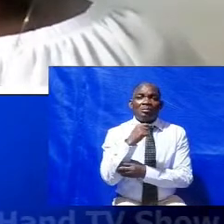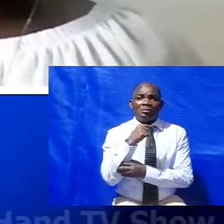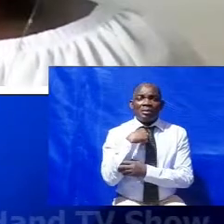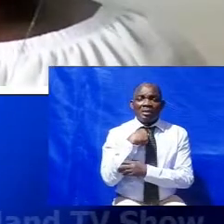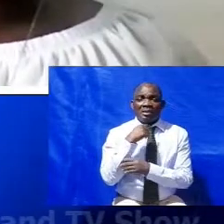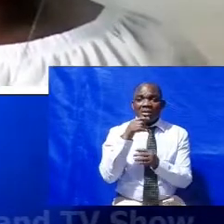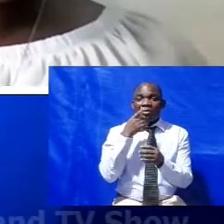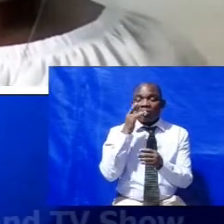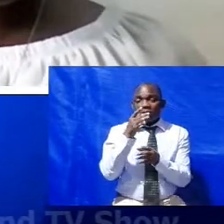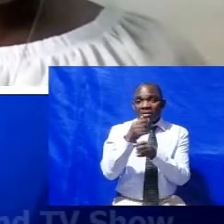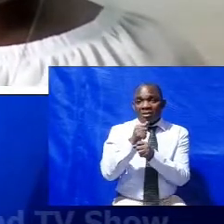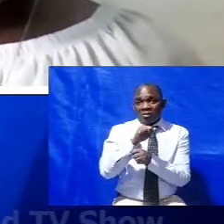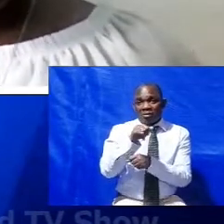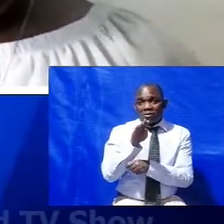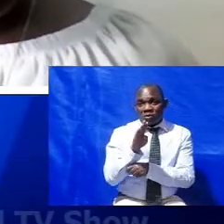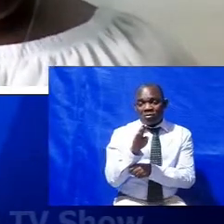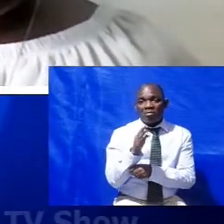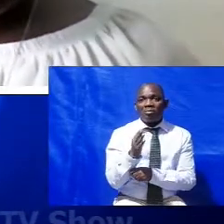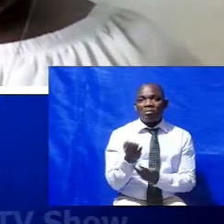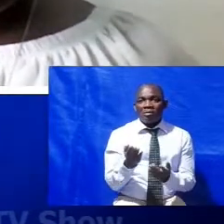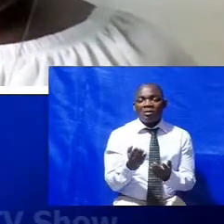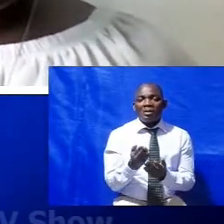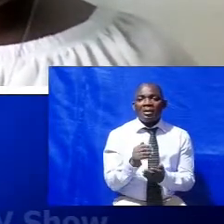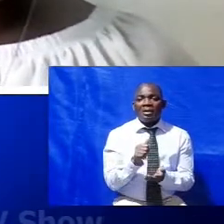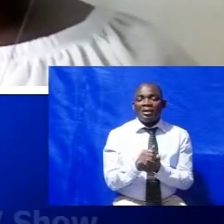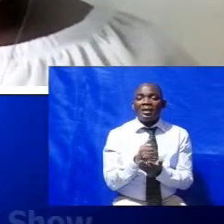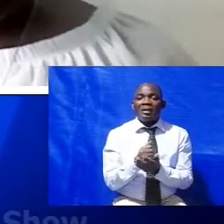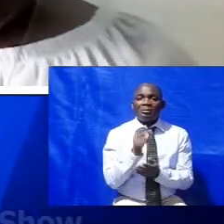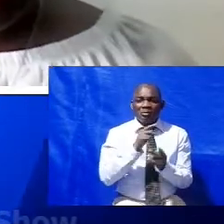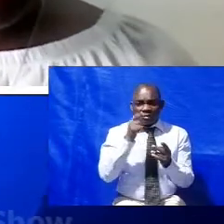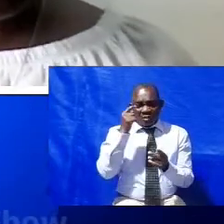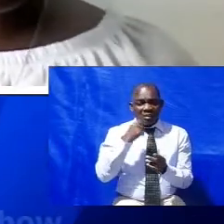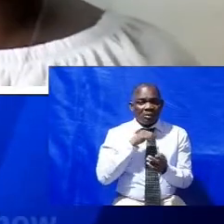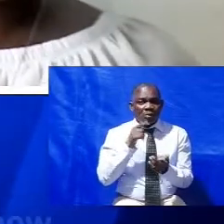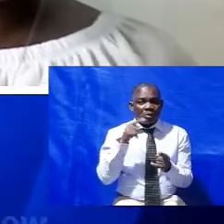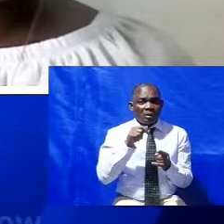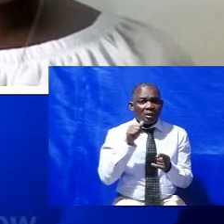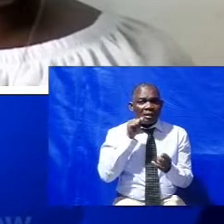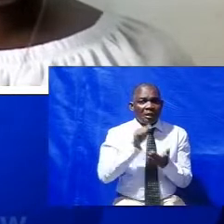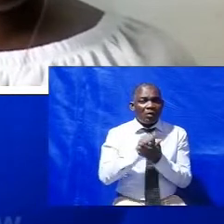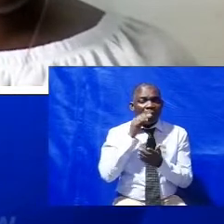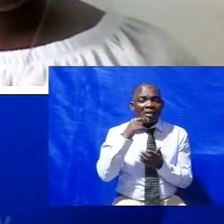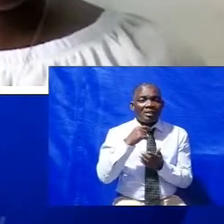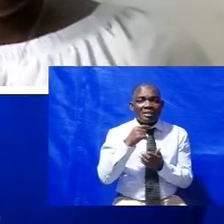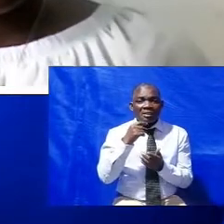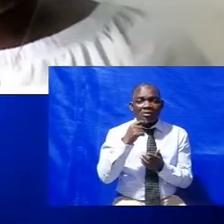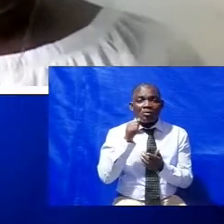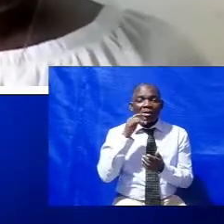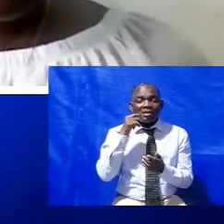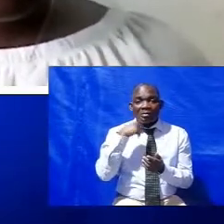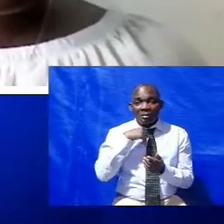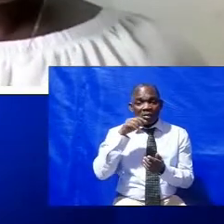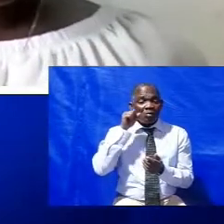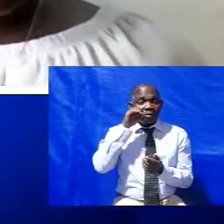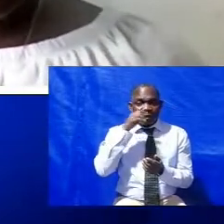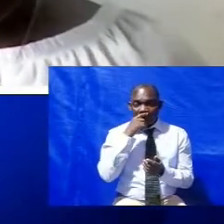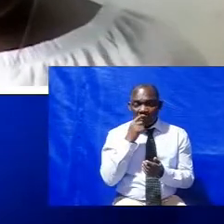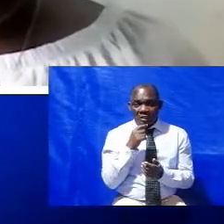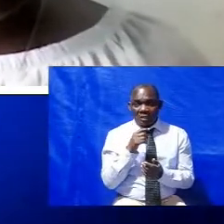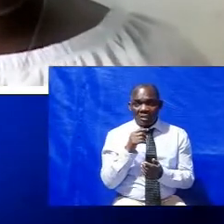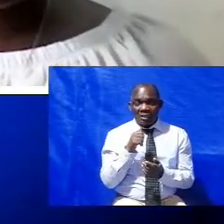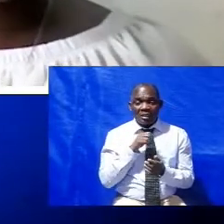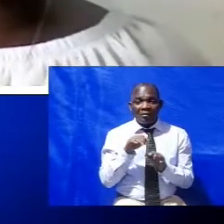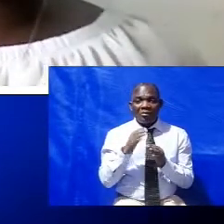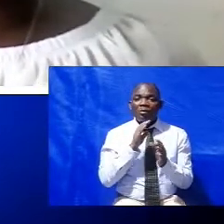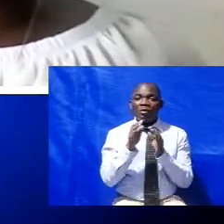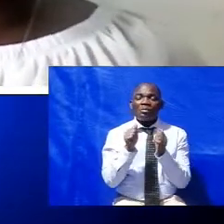So I got a job in this family that finally labeled me a witch. I actually got a job with this